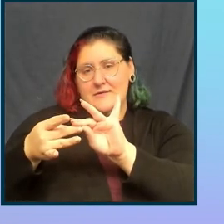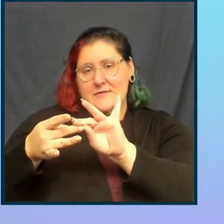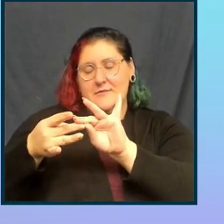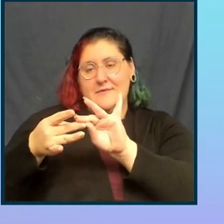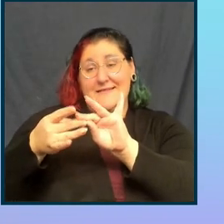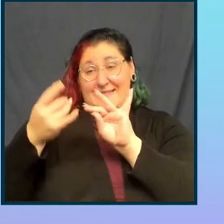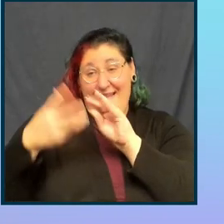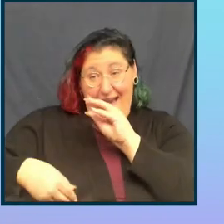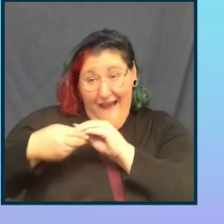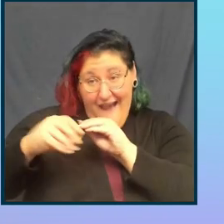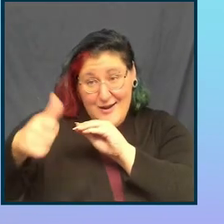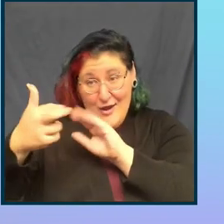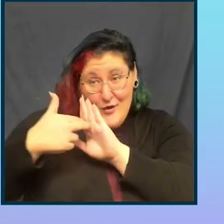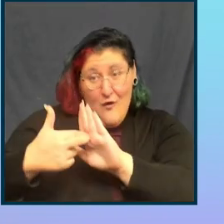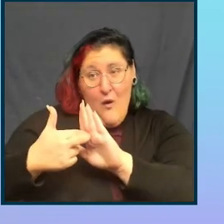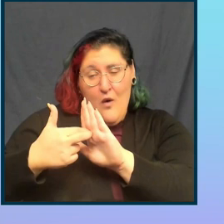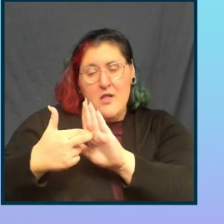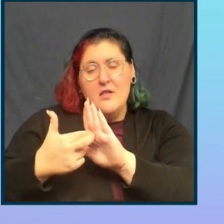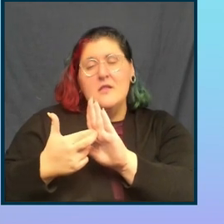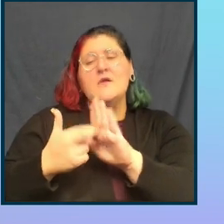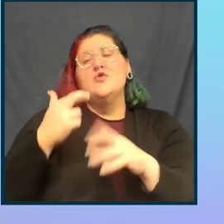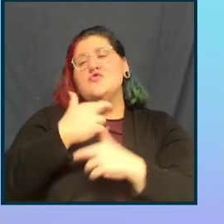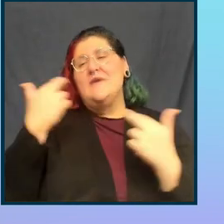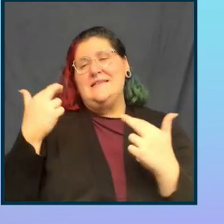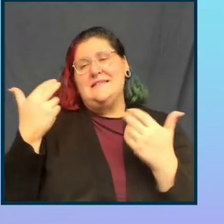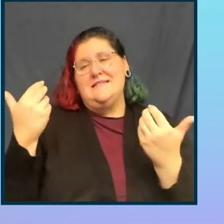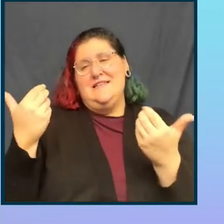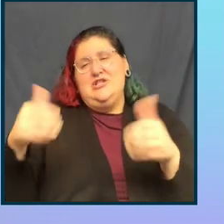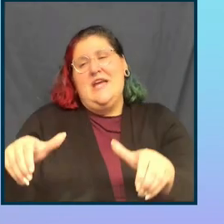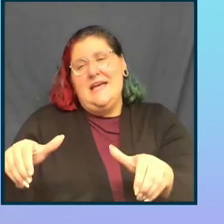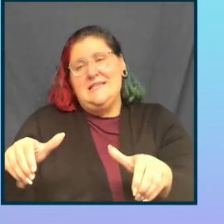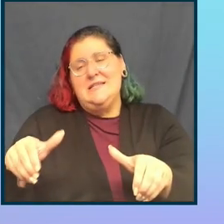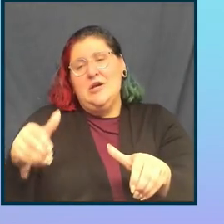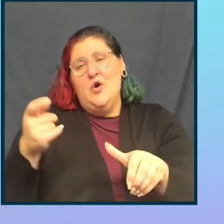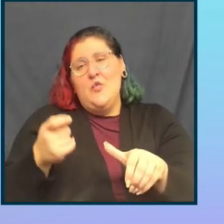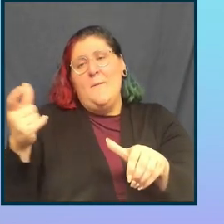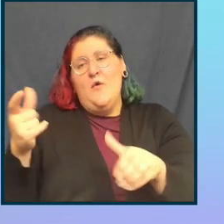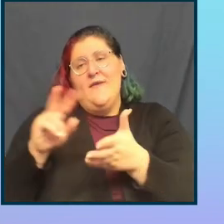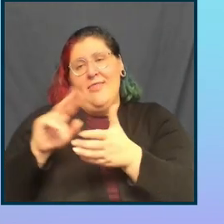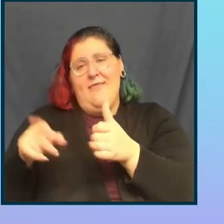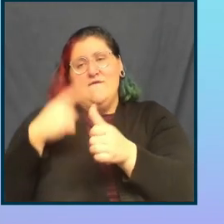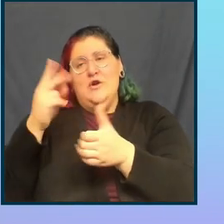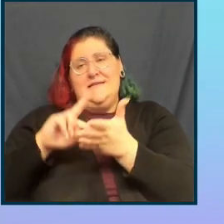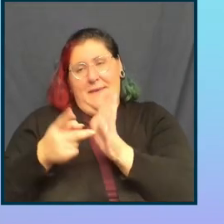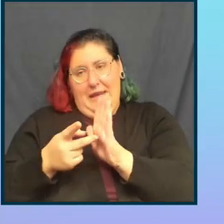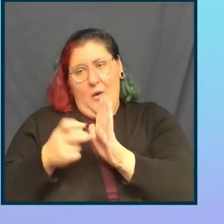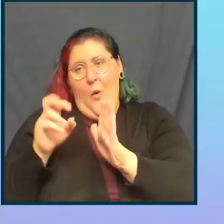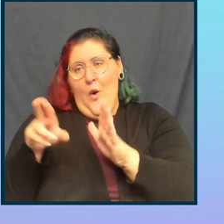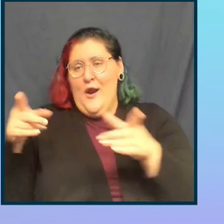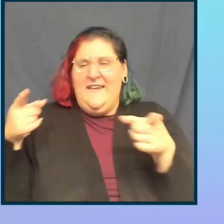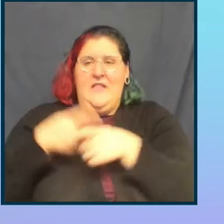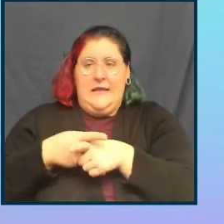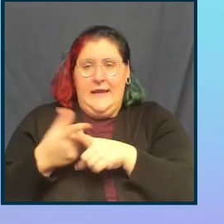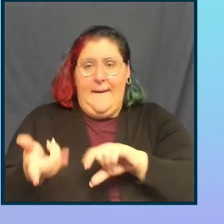then you risk the chance of stripping that default meaning or conflicting with it,